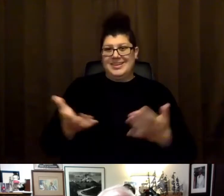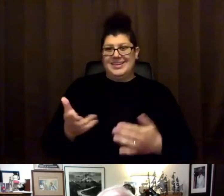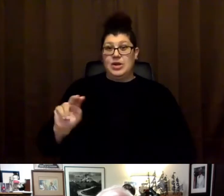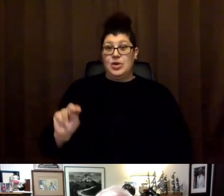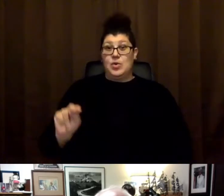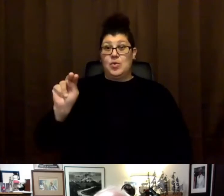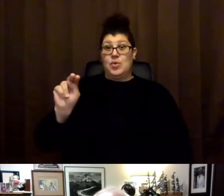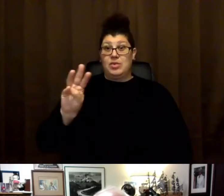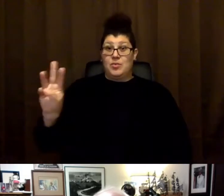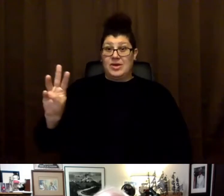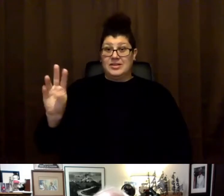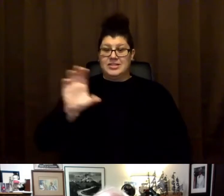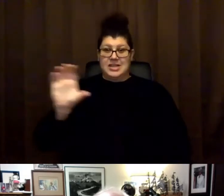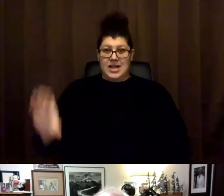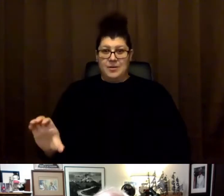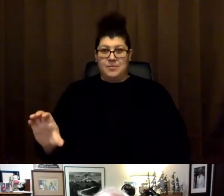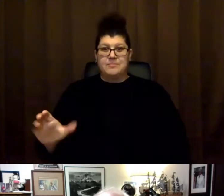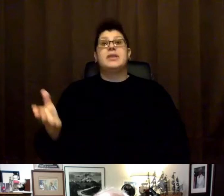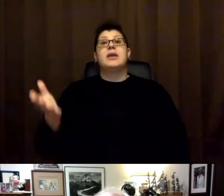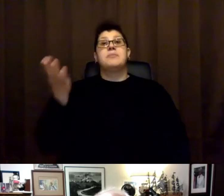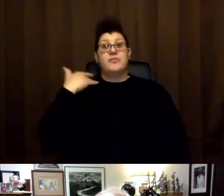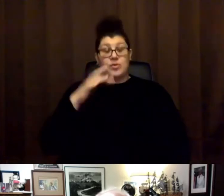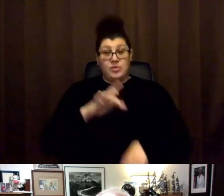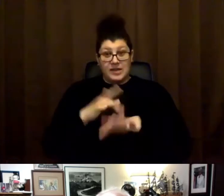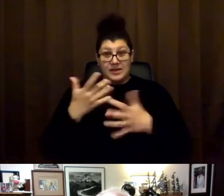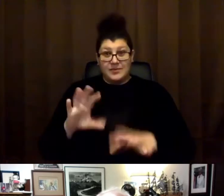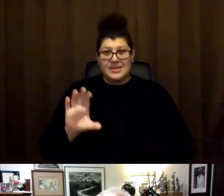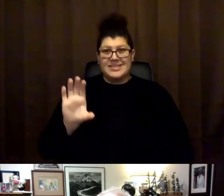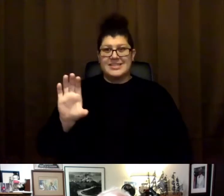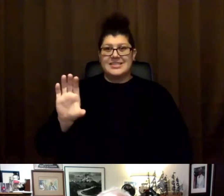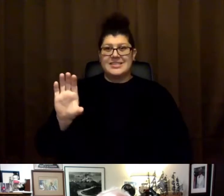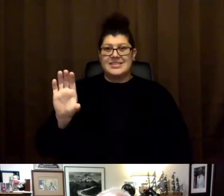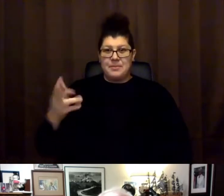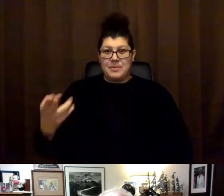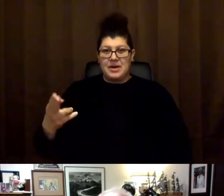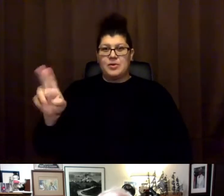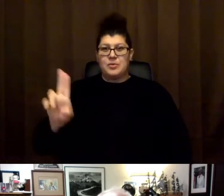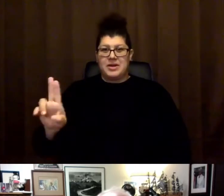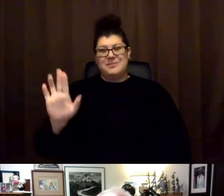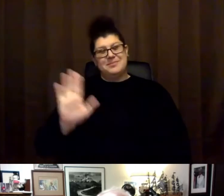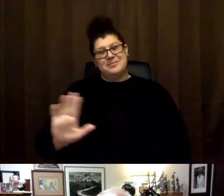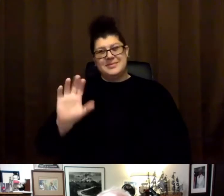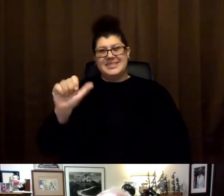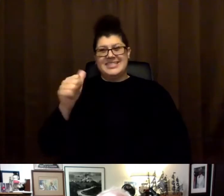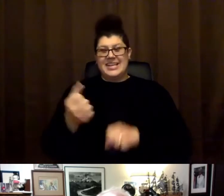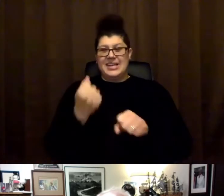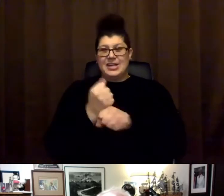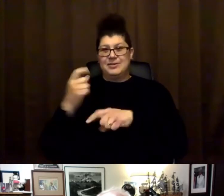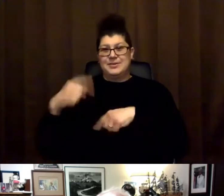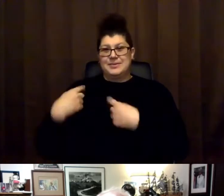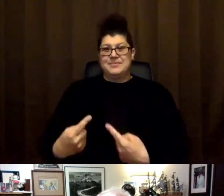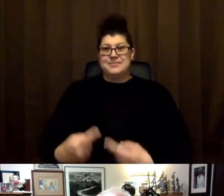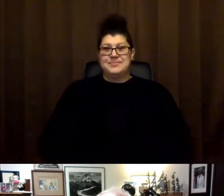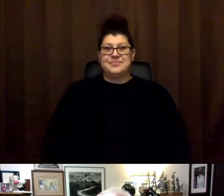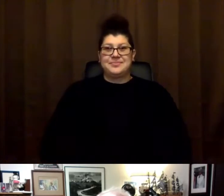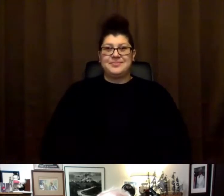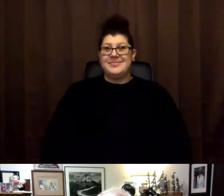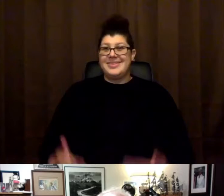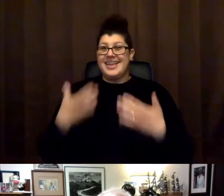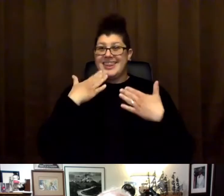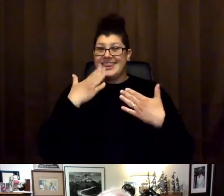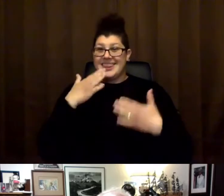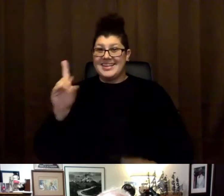Chicago. We've been down in the Champaign-Urbana area for about 10 years. Great, wonderful. Thanks, David. And